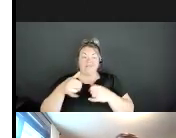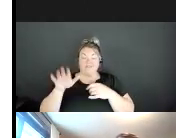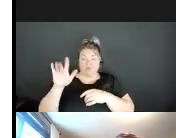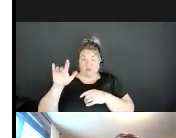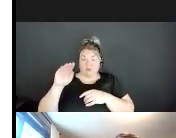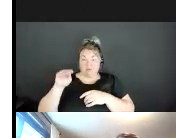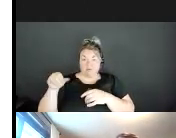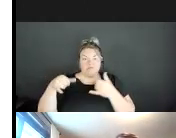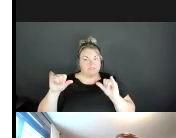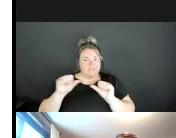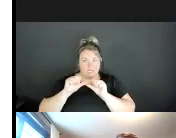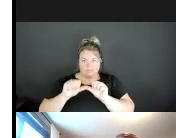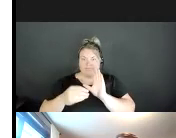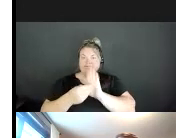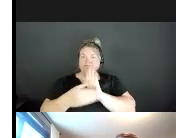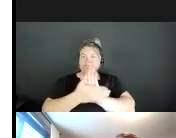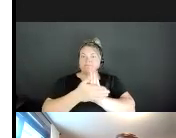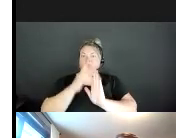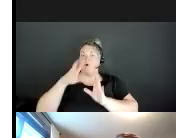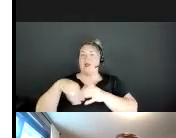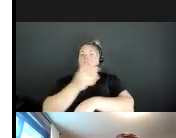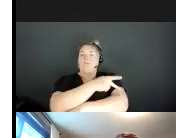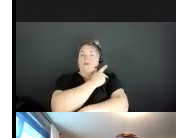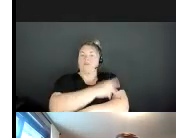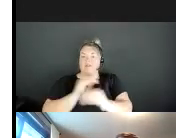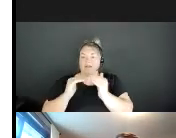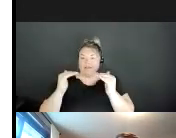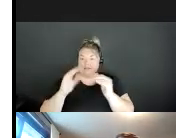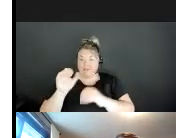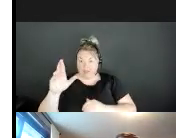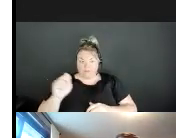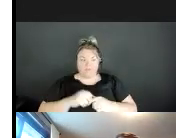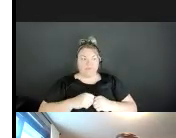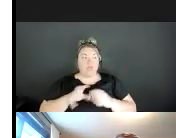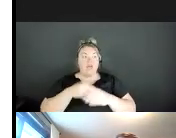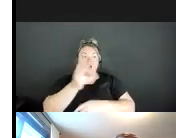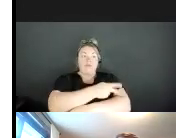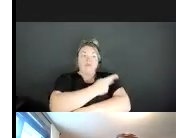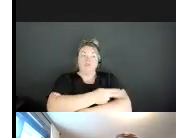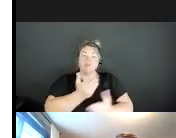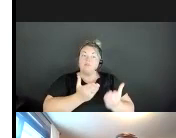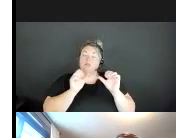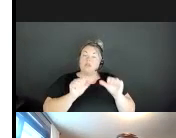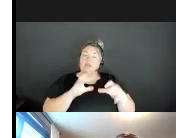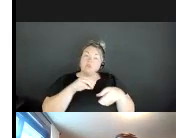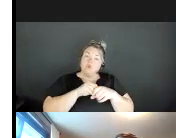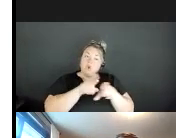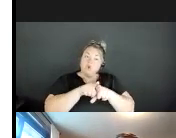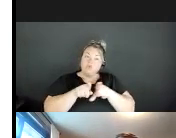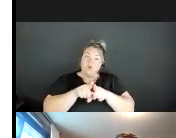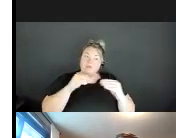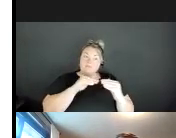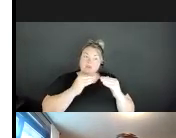in the personnel sections for outpatient levels of care. Outpatient services may include also peer recovery